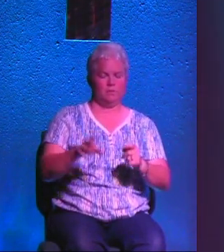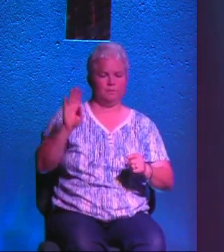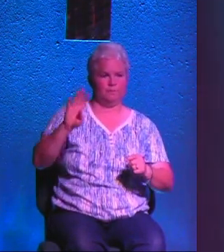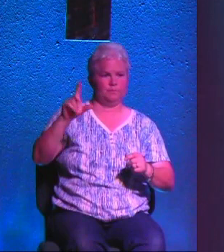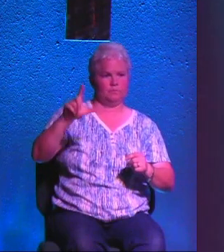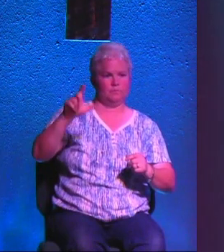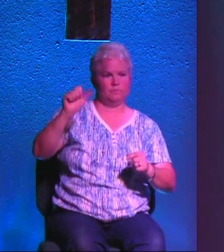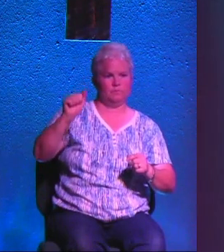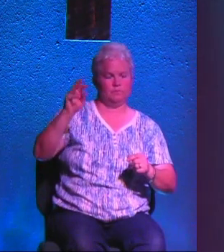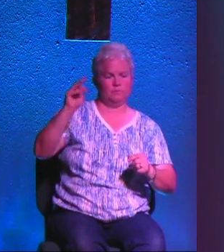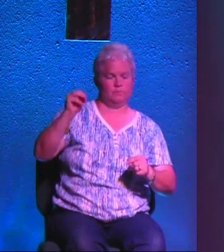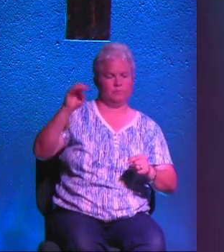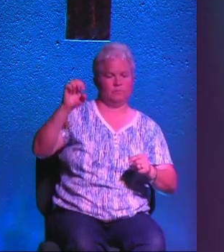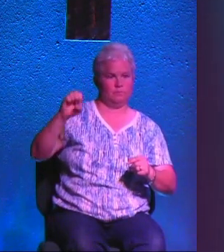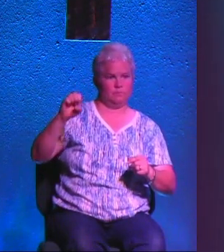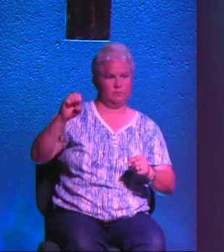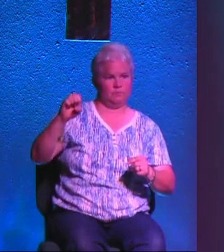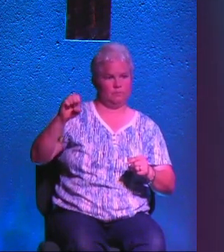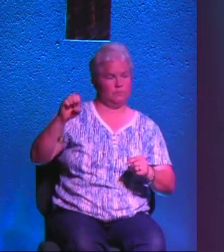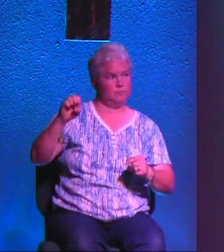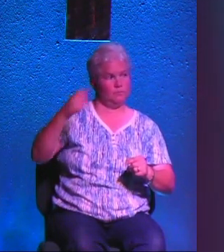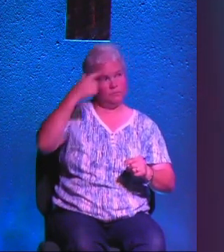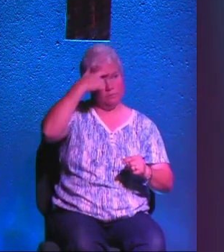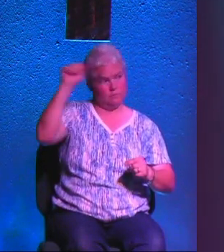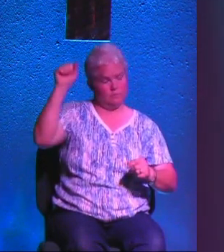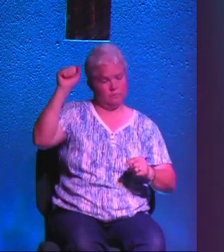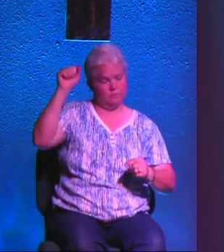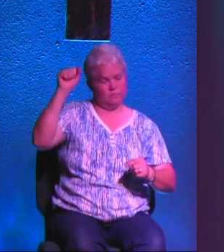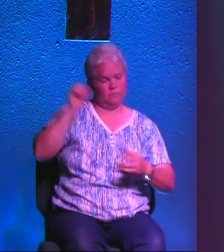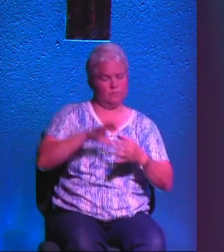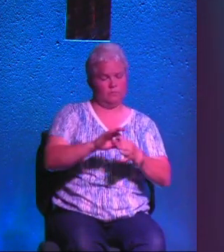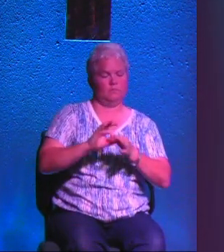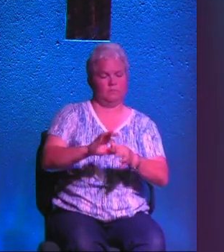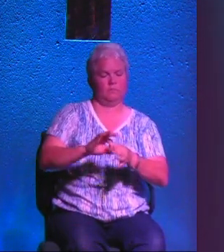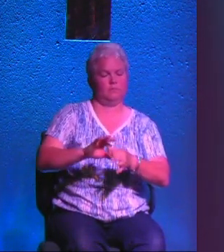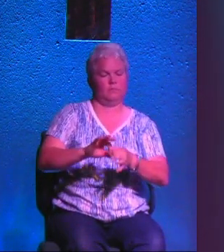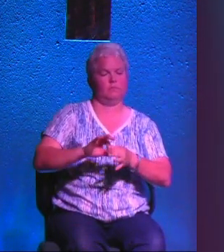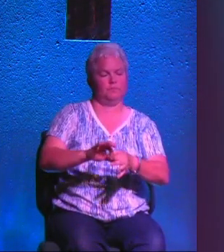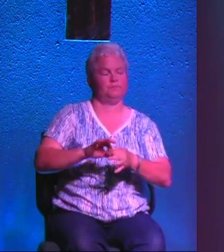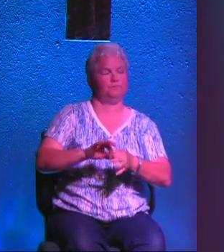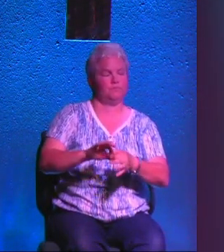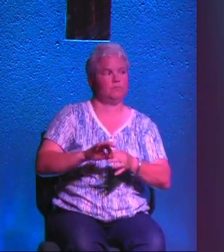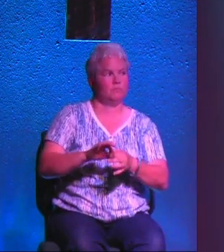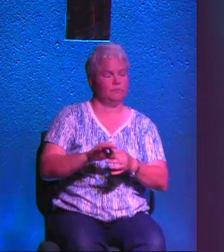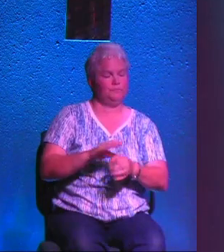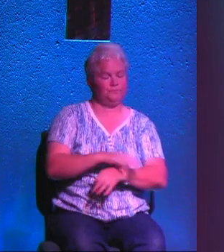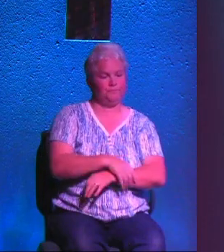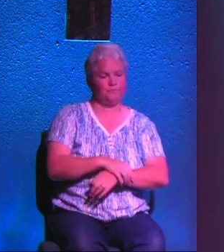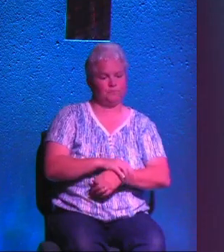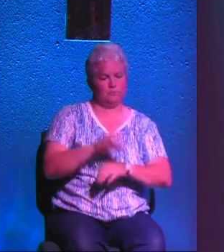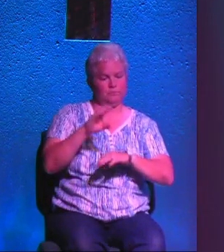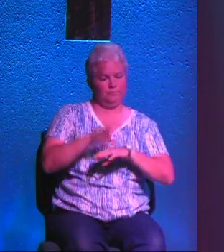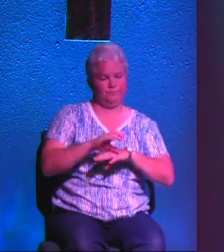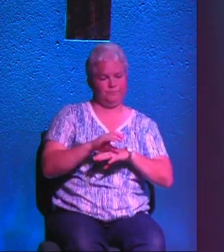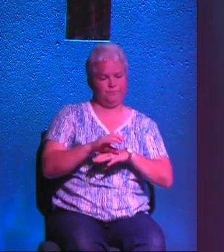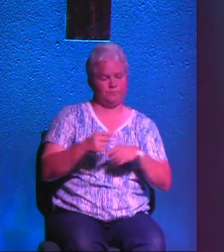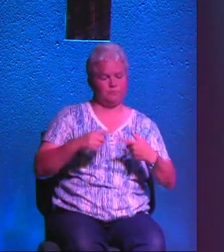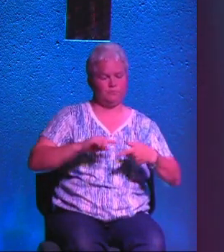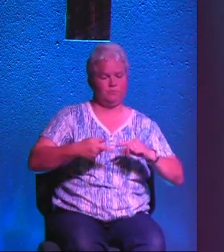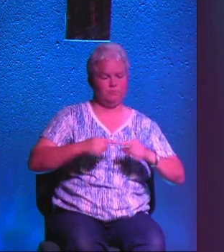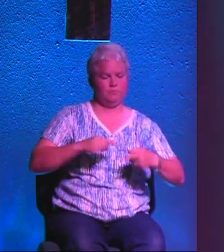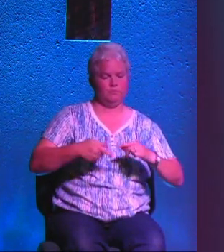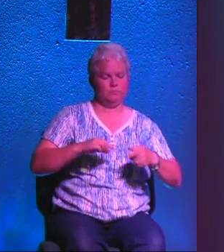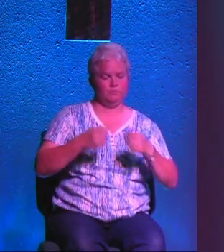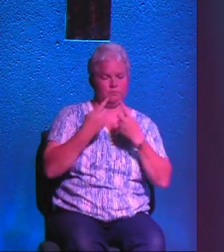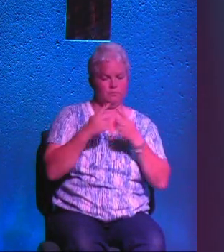blame. Oh, it's because of how I was raised. It's because of this relationship, or it's because this church hurt me, and all